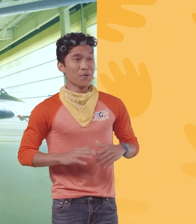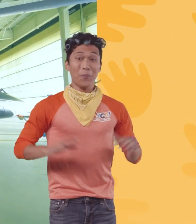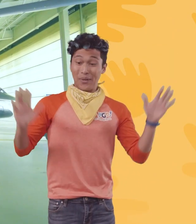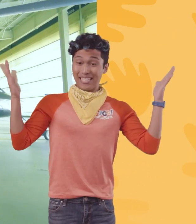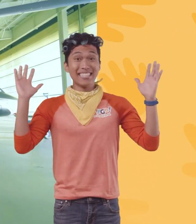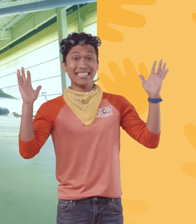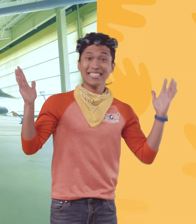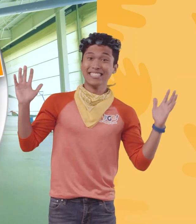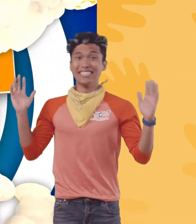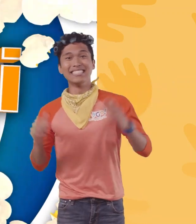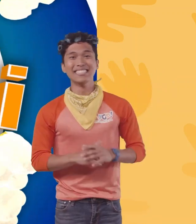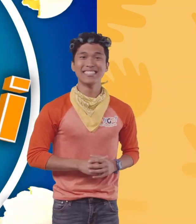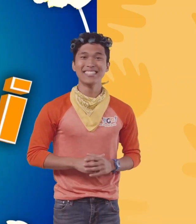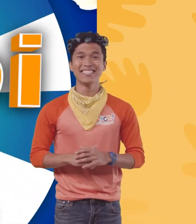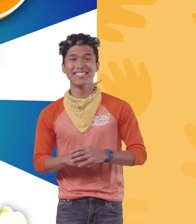Whee!